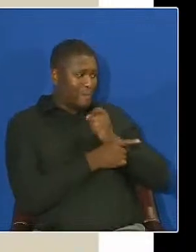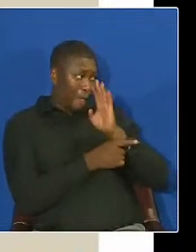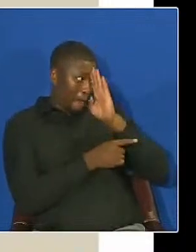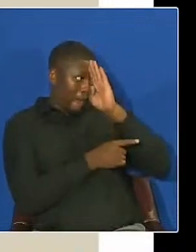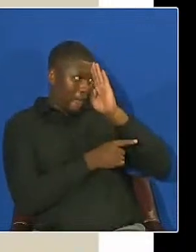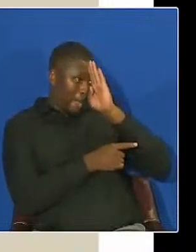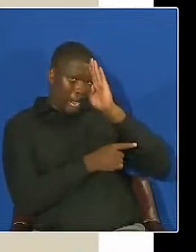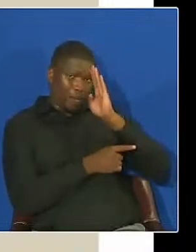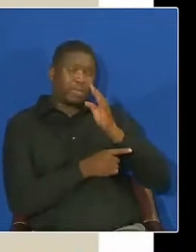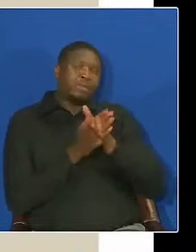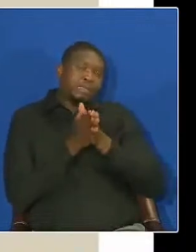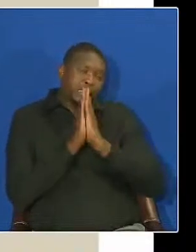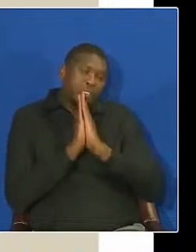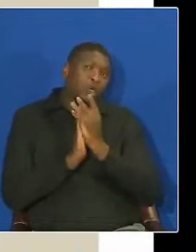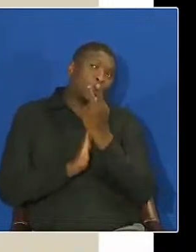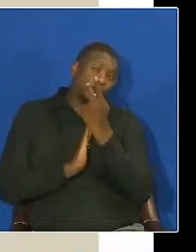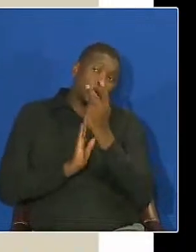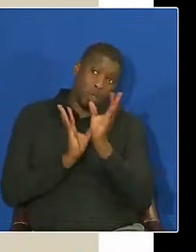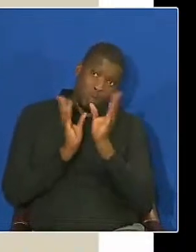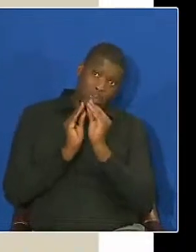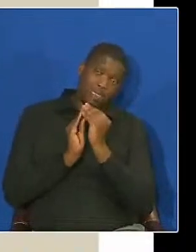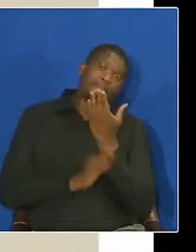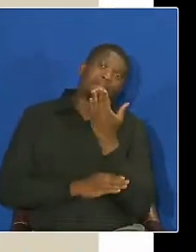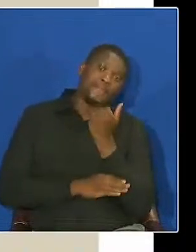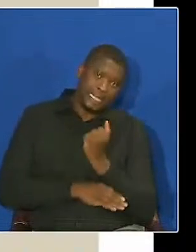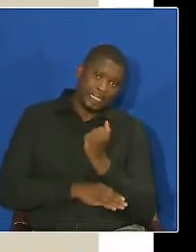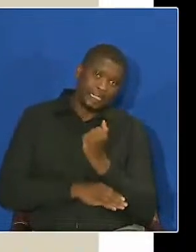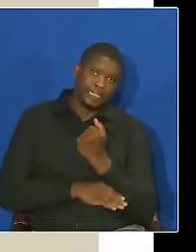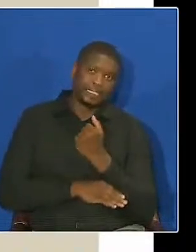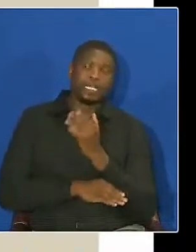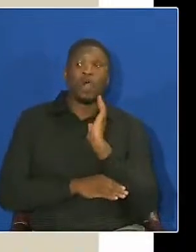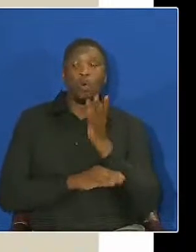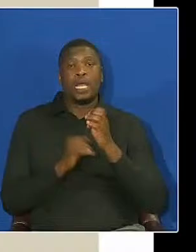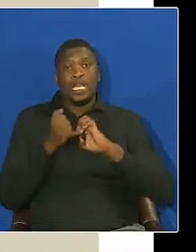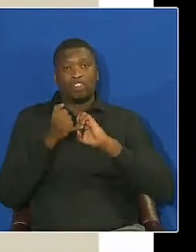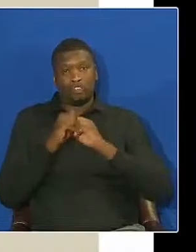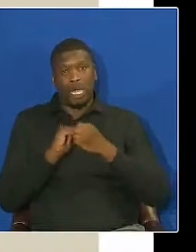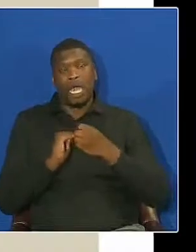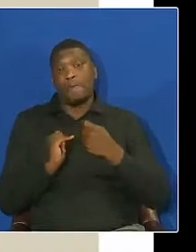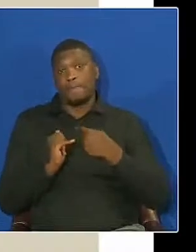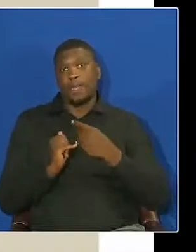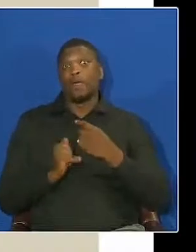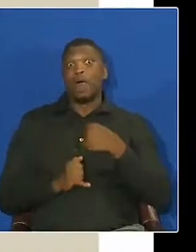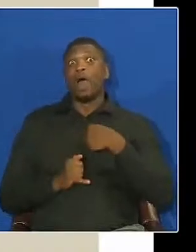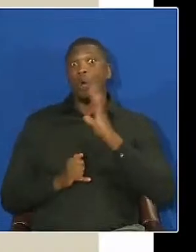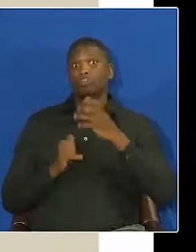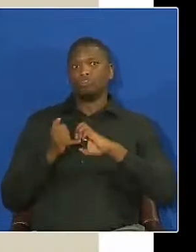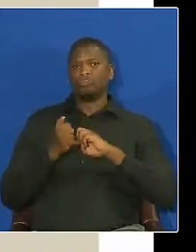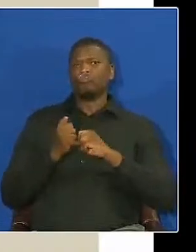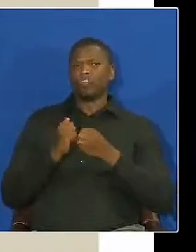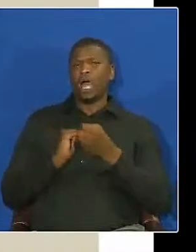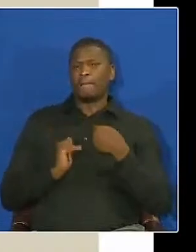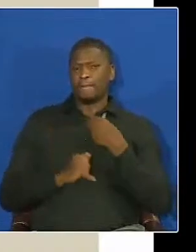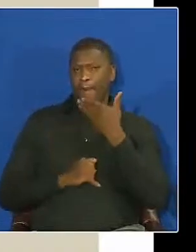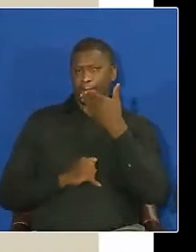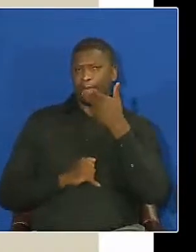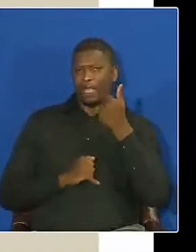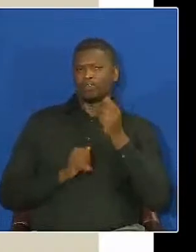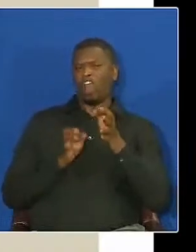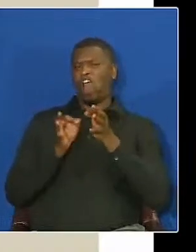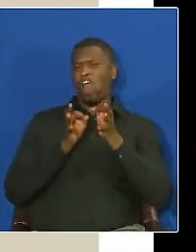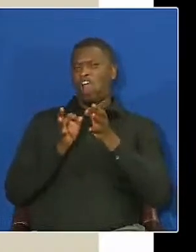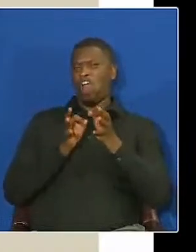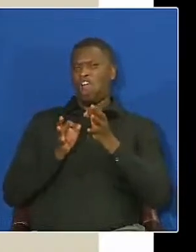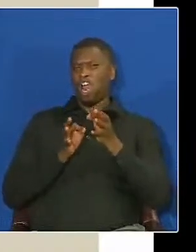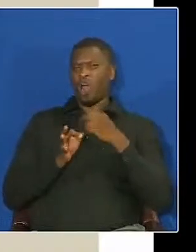please." I will try my best, Commissioners, to interpret this so confusing